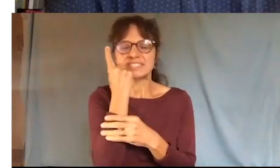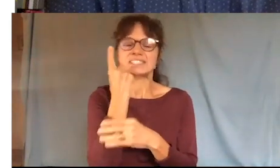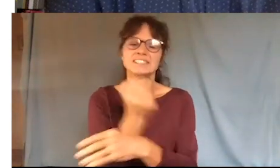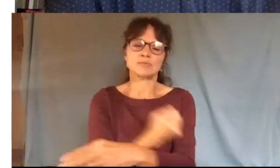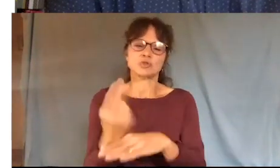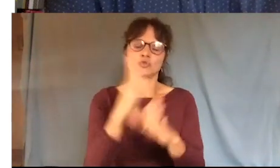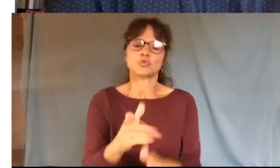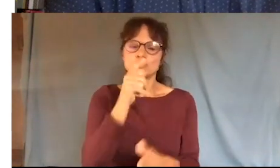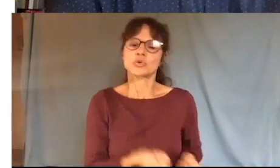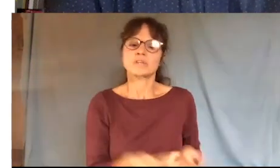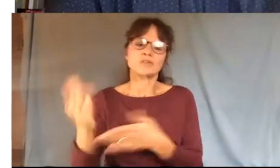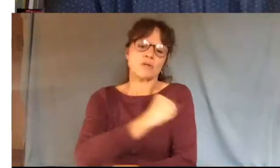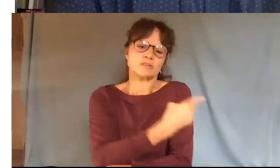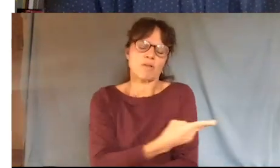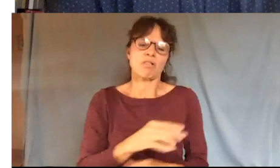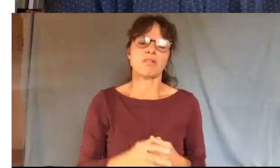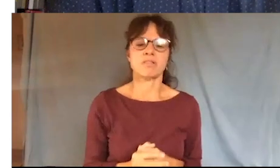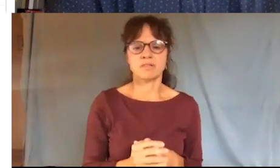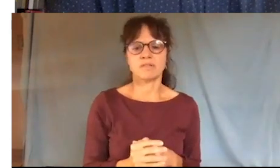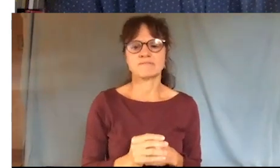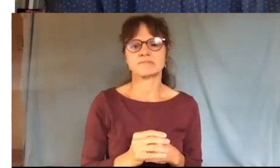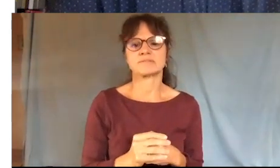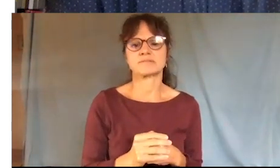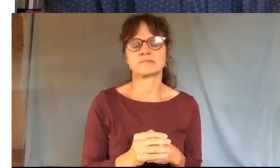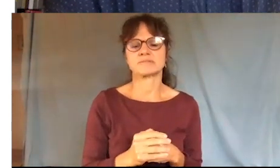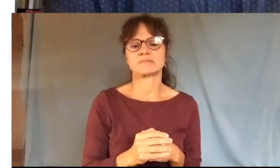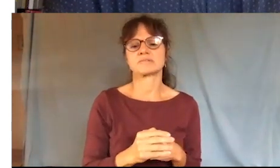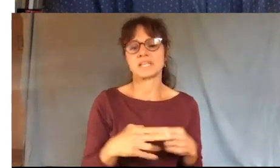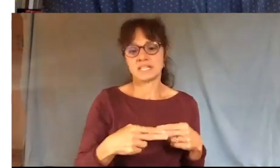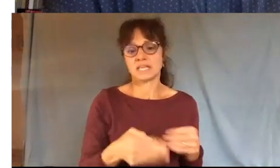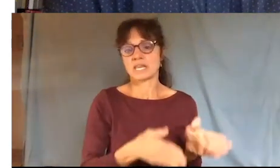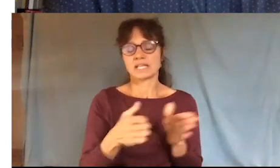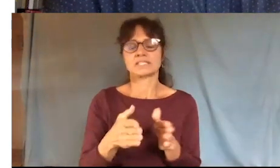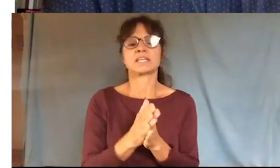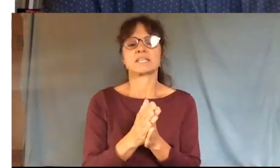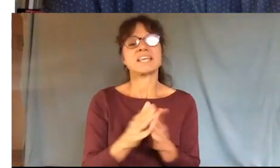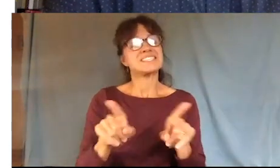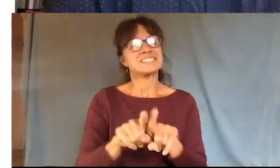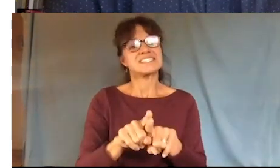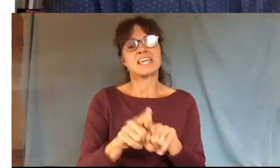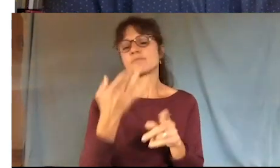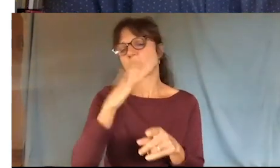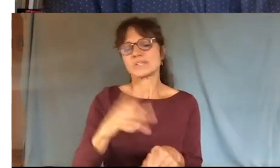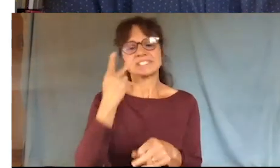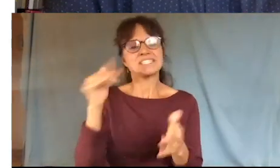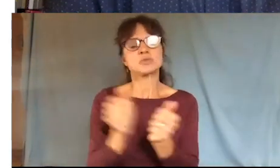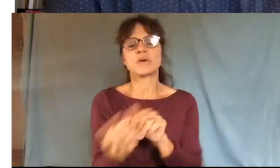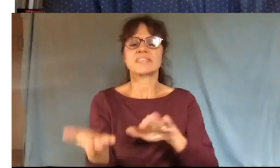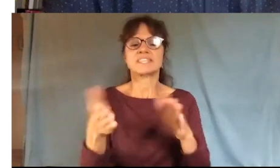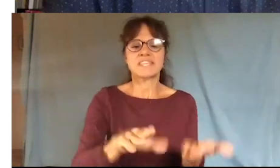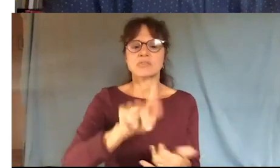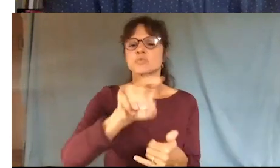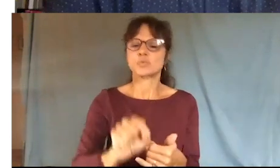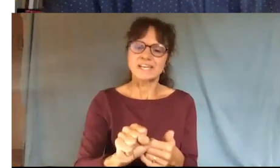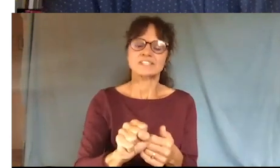have been hospitalized. Next slide. Next. And the same thing, unfortunately, we're seeing with death rates. Death rates